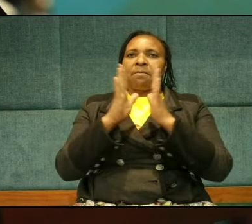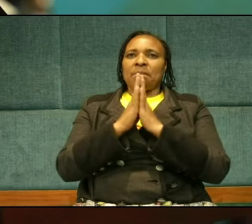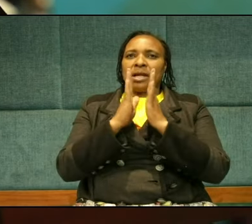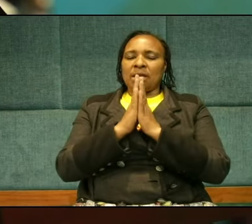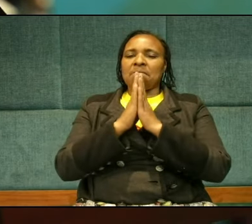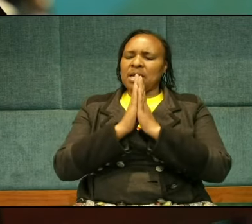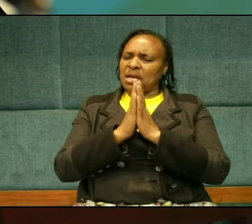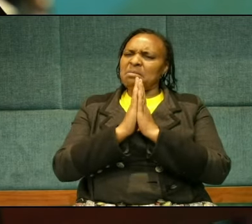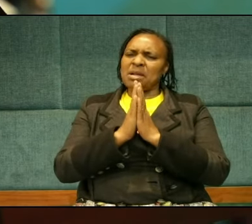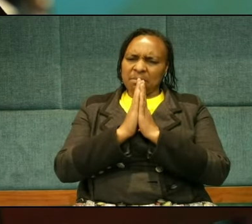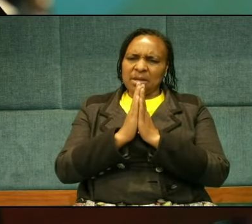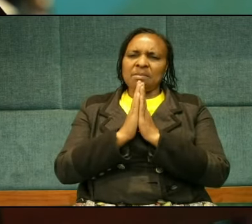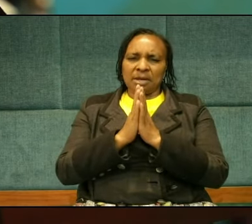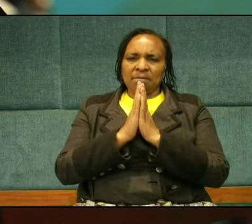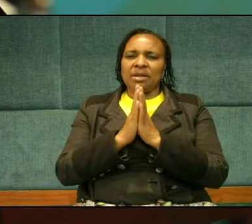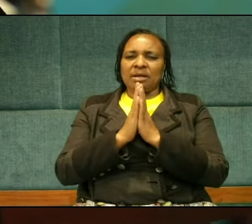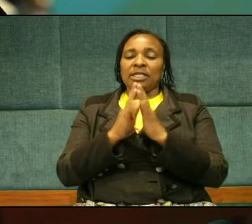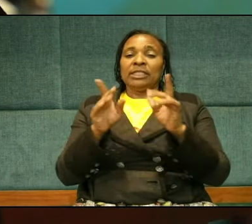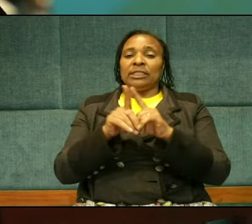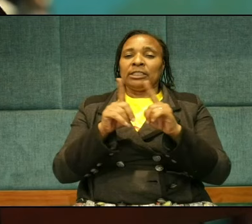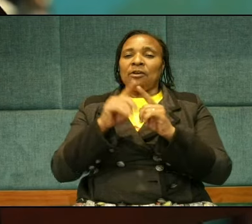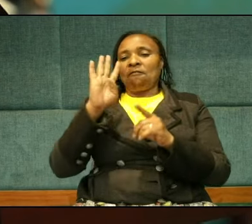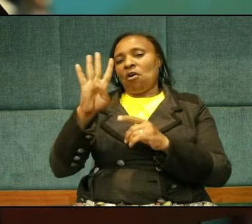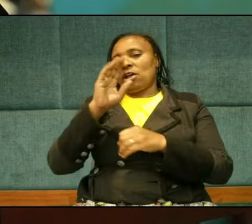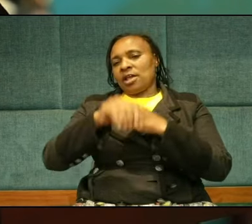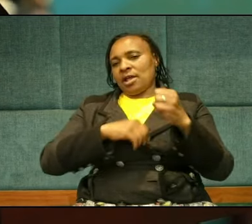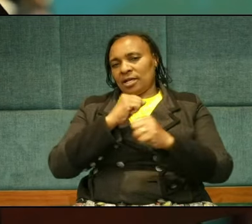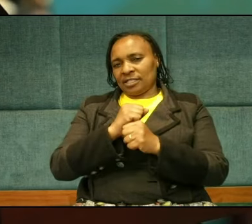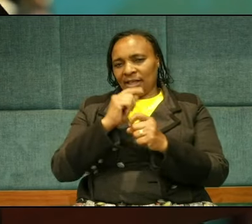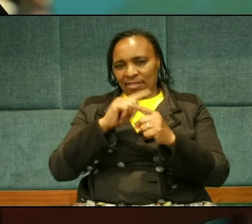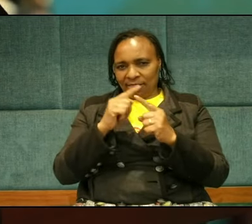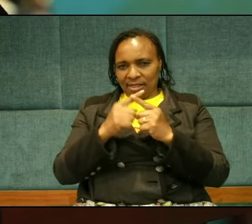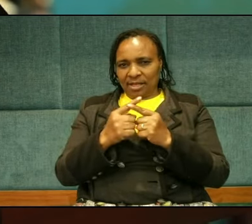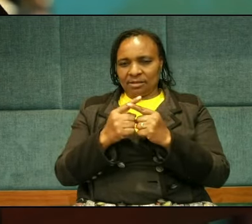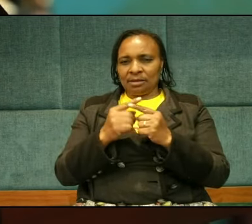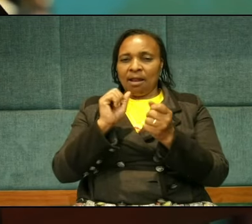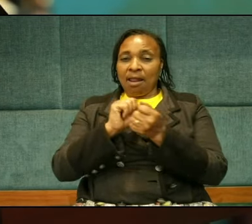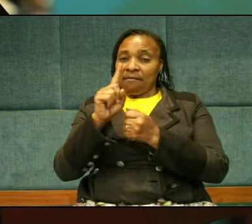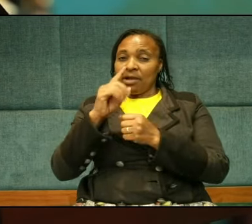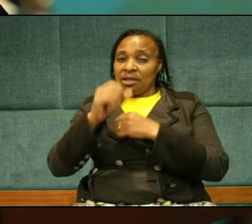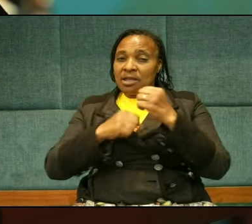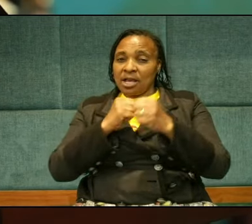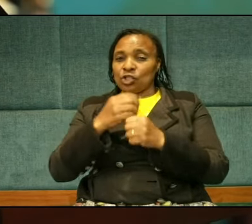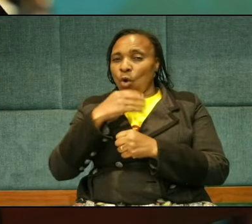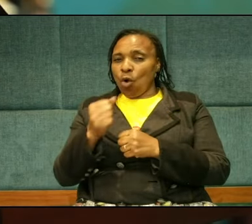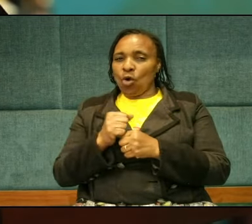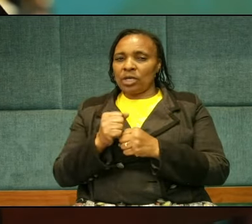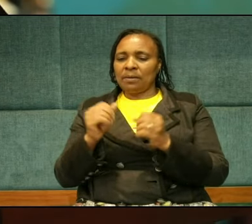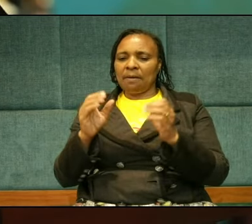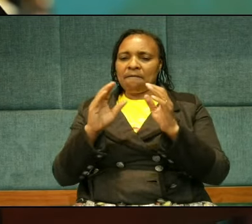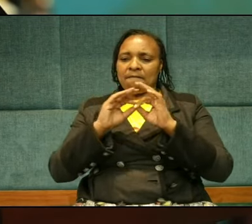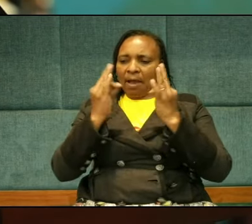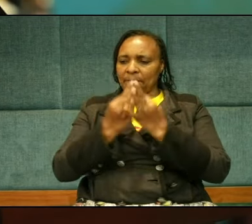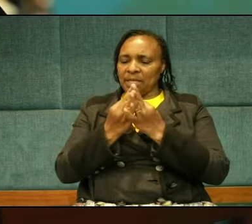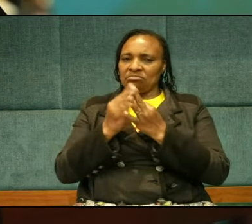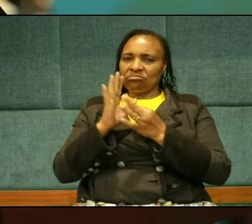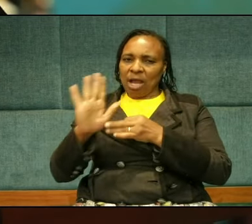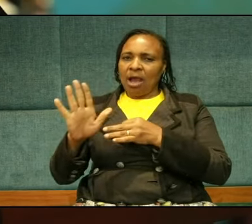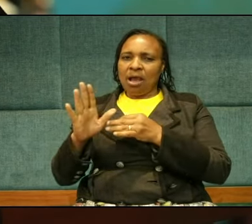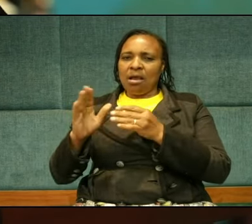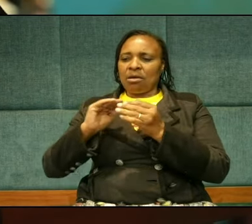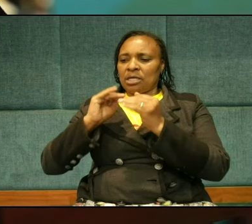and he prayed. He prayed the same prayer for 4 years. Then, when he was 11 years old, he and his family moved to a new city